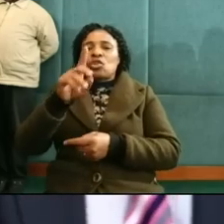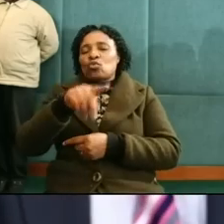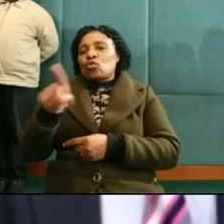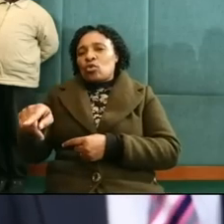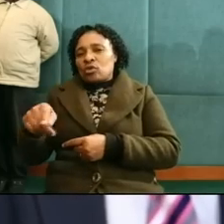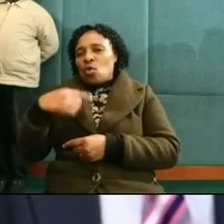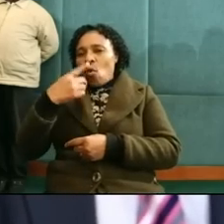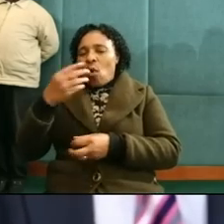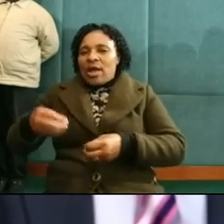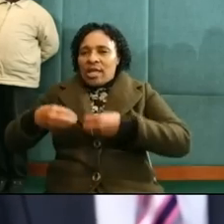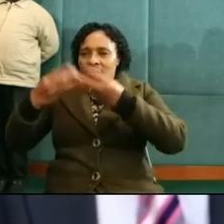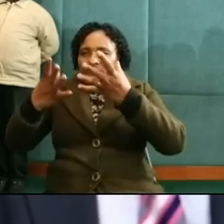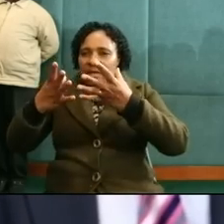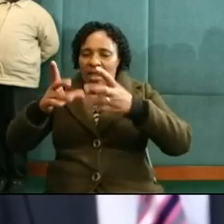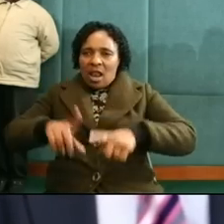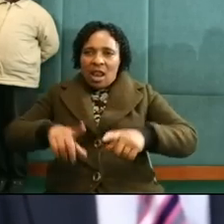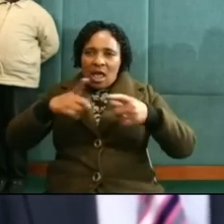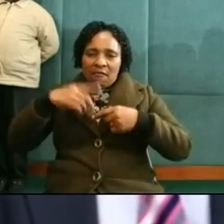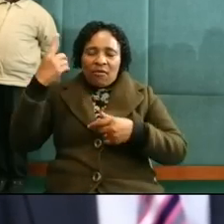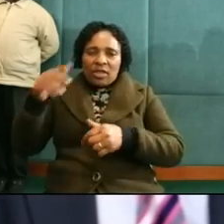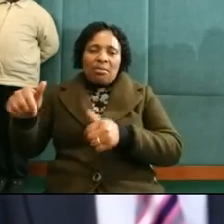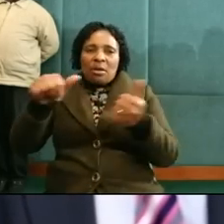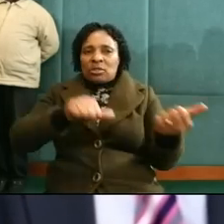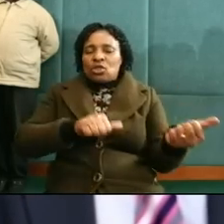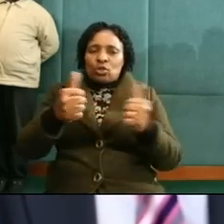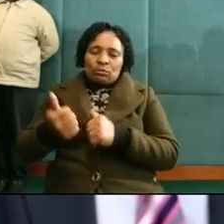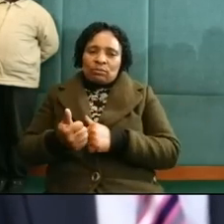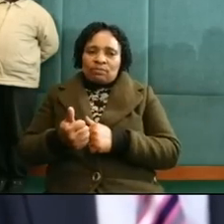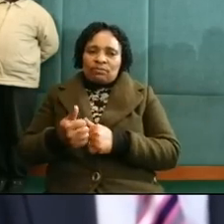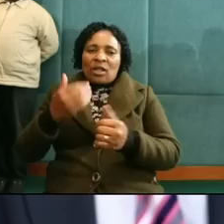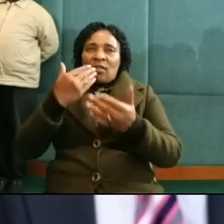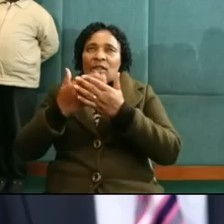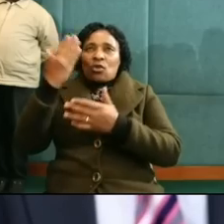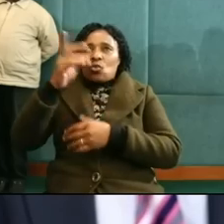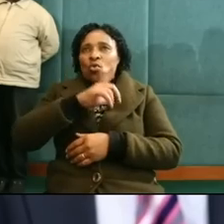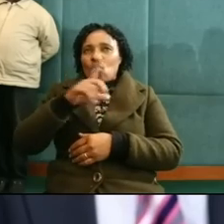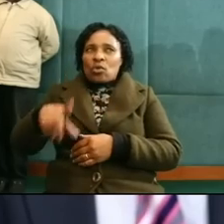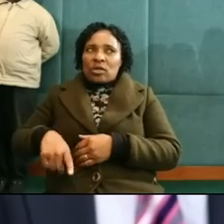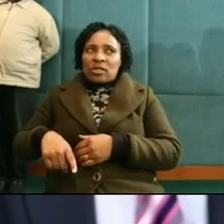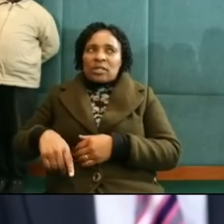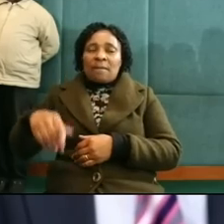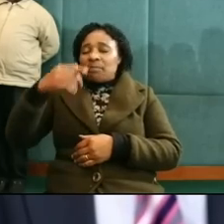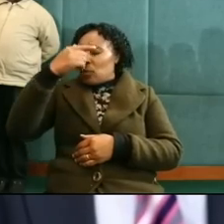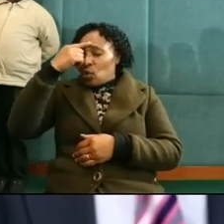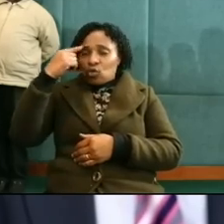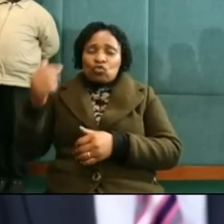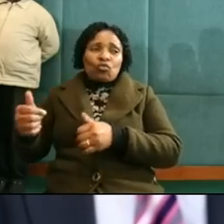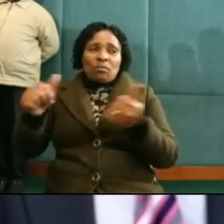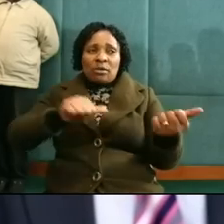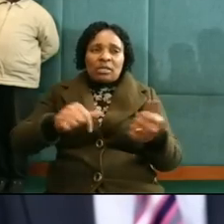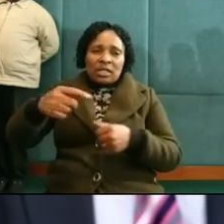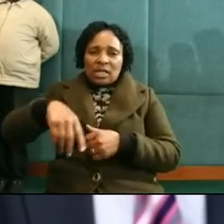those who are giving their lives for baptism. Thank you, Lord, because you baptize